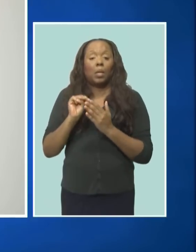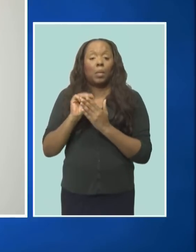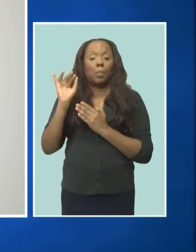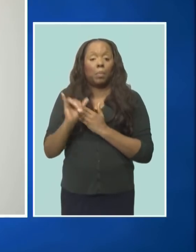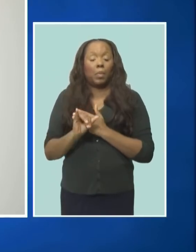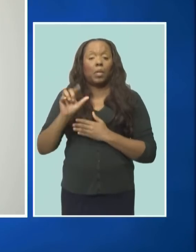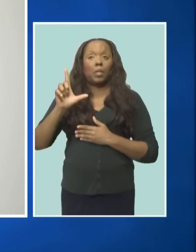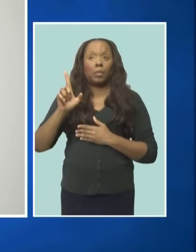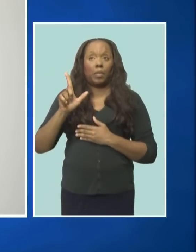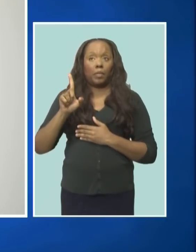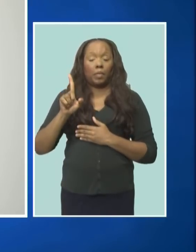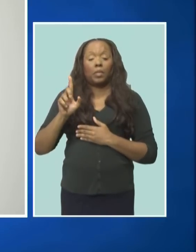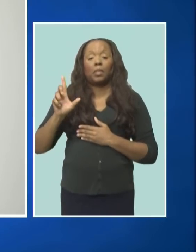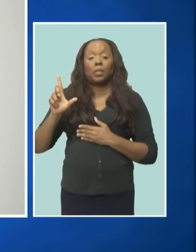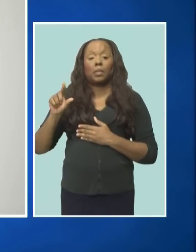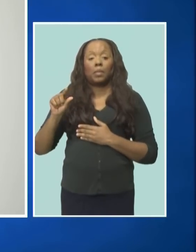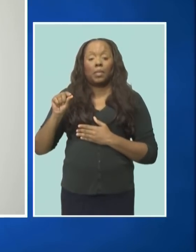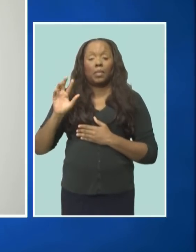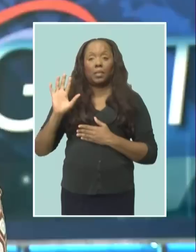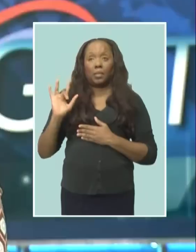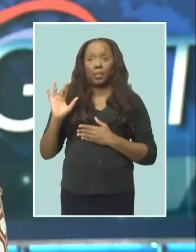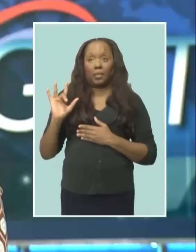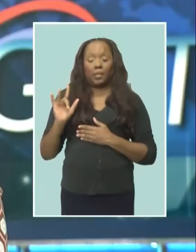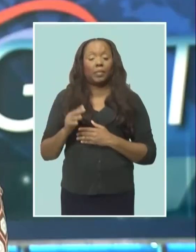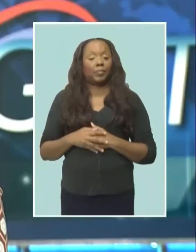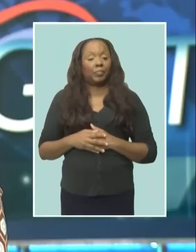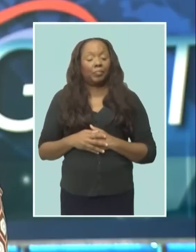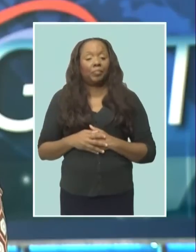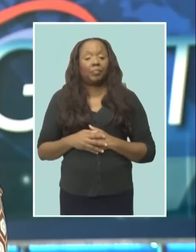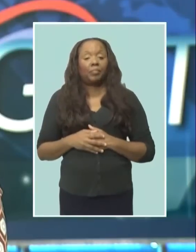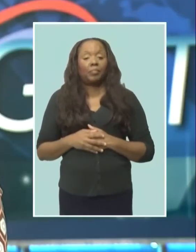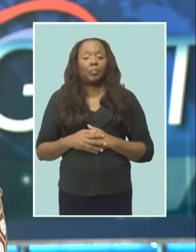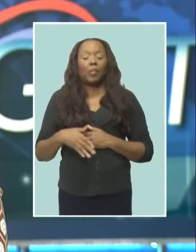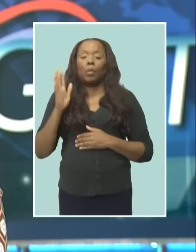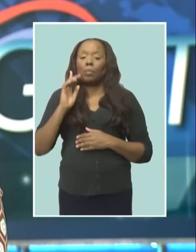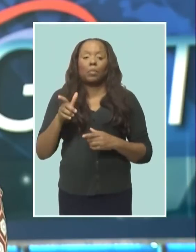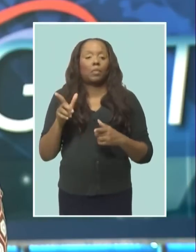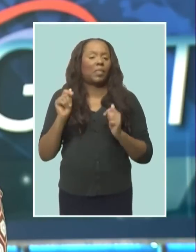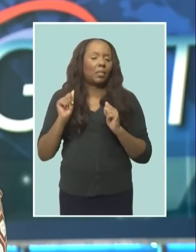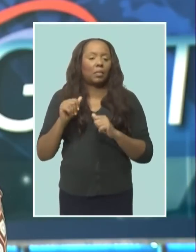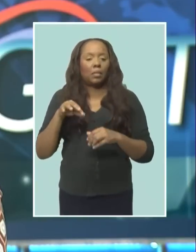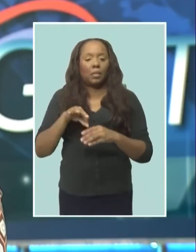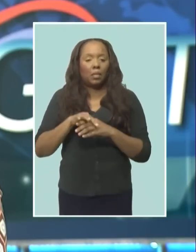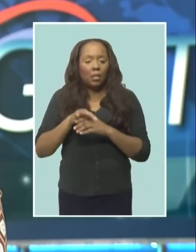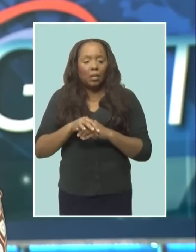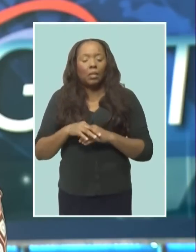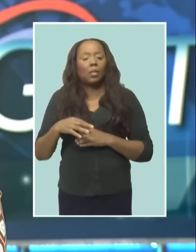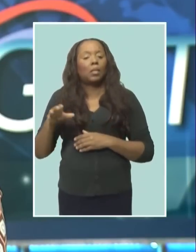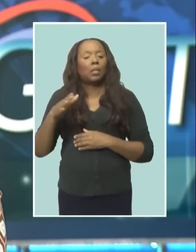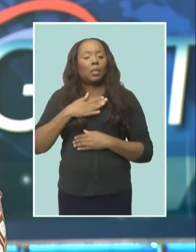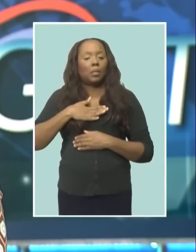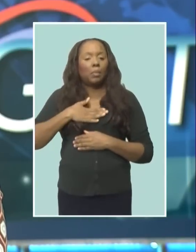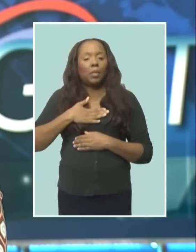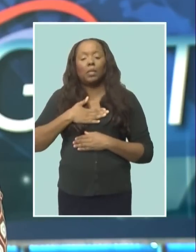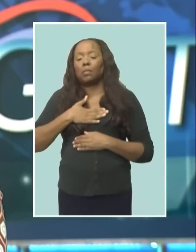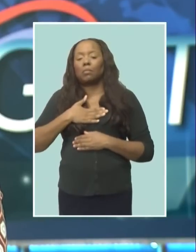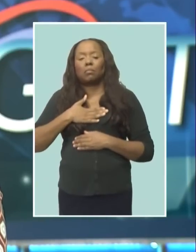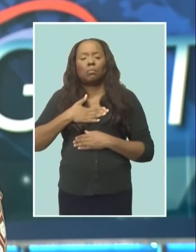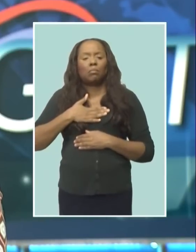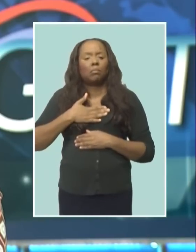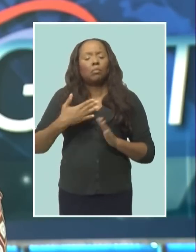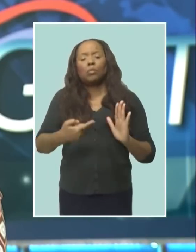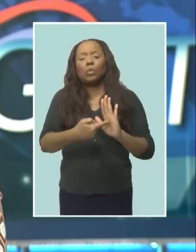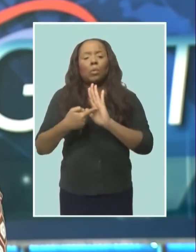of May 2025. Ms. Motley says this will be a quick election and she urges Barbadians to display their